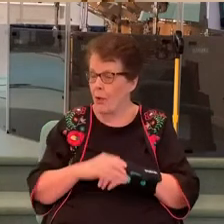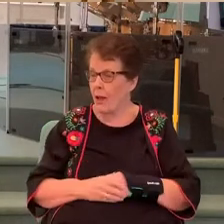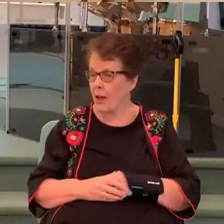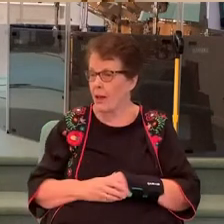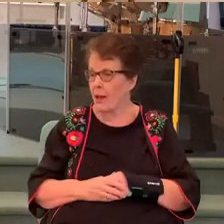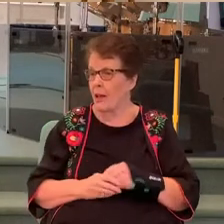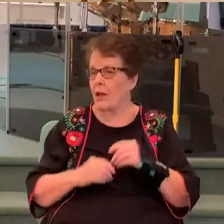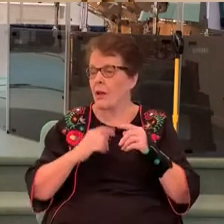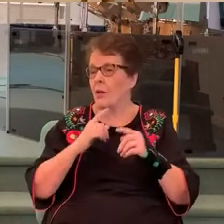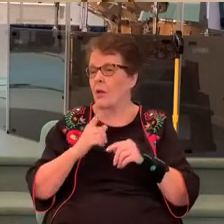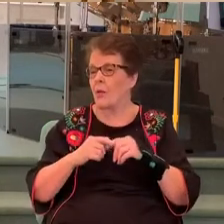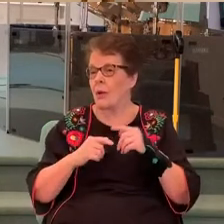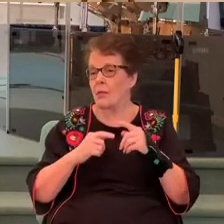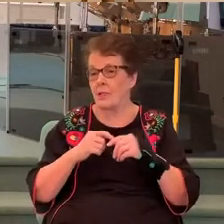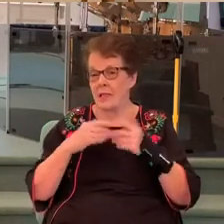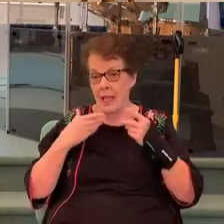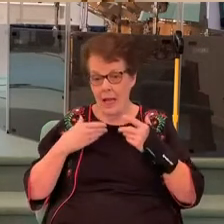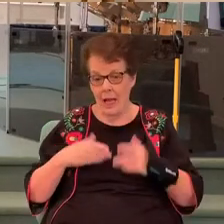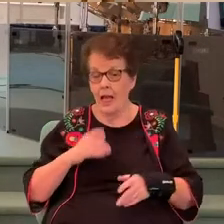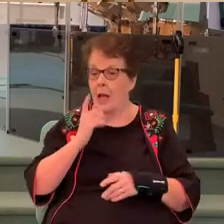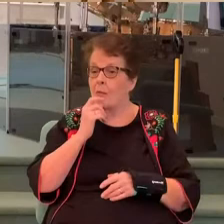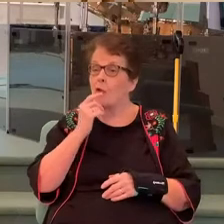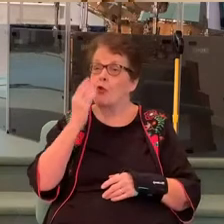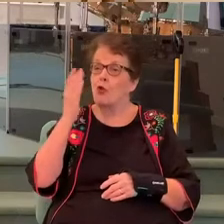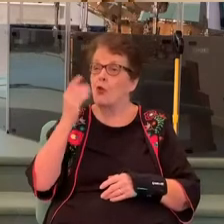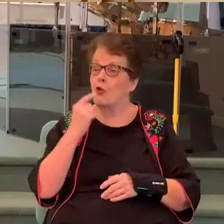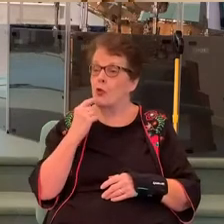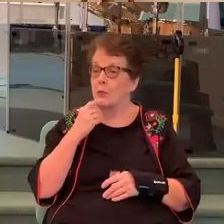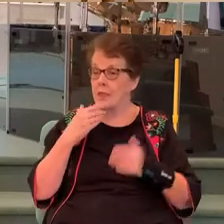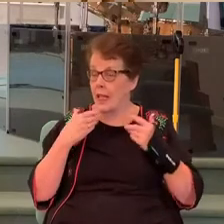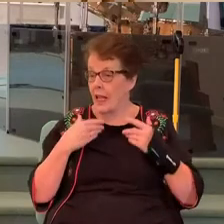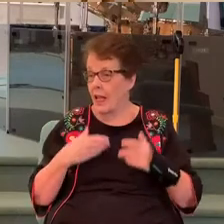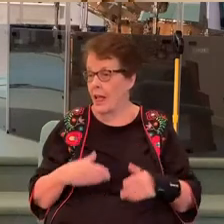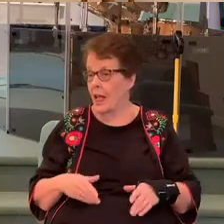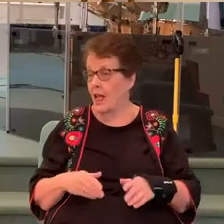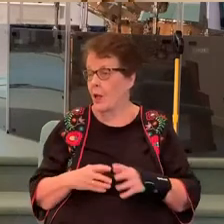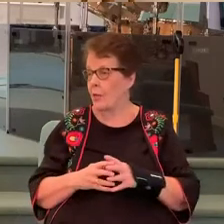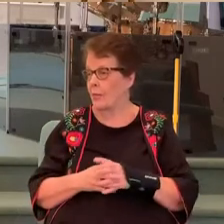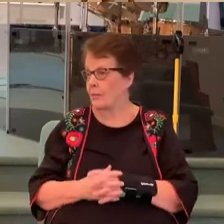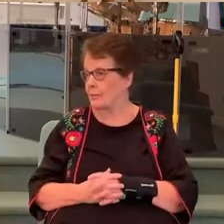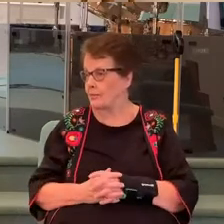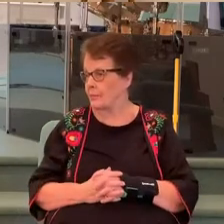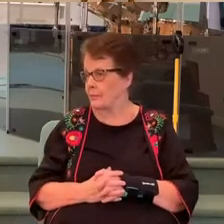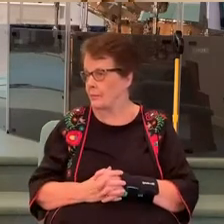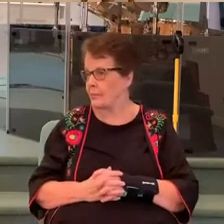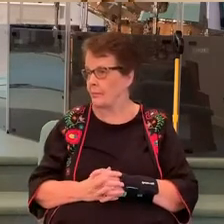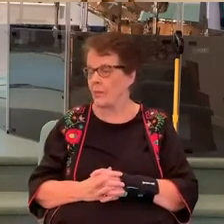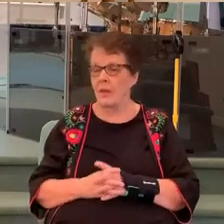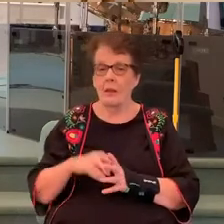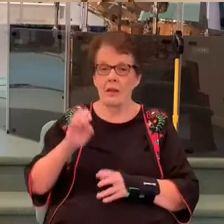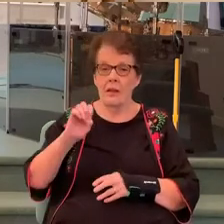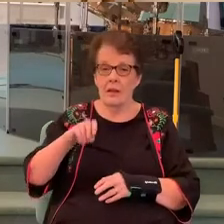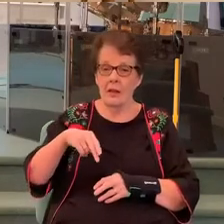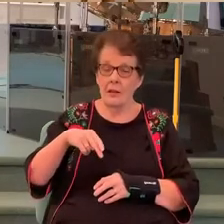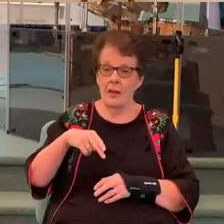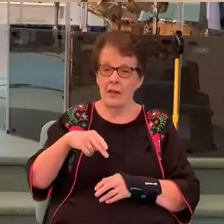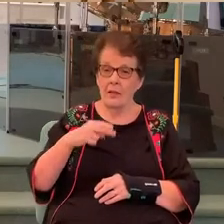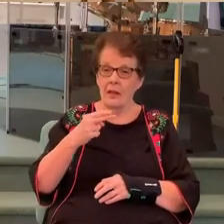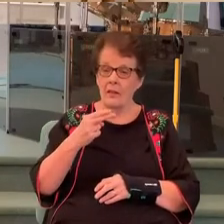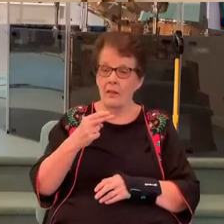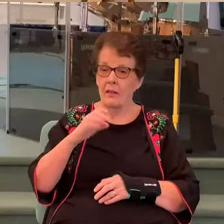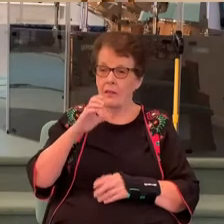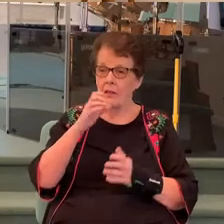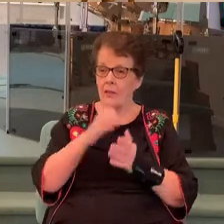song earlier, "I am who you say I am." There's some of that just comes right out of Ephesians chapter 1, verses 3